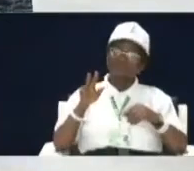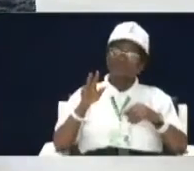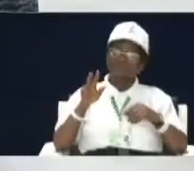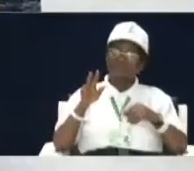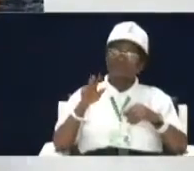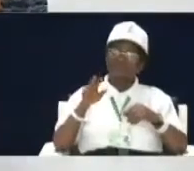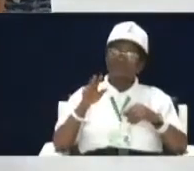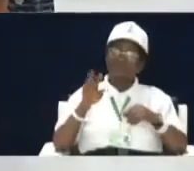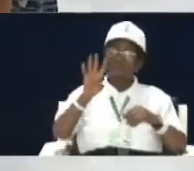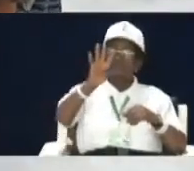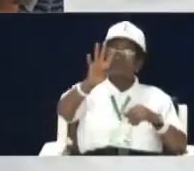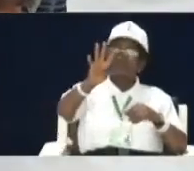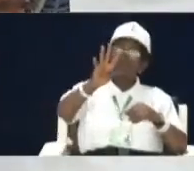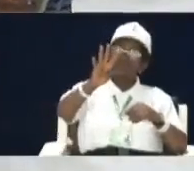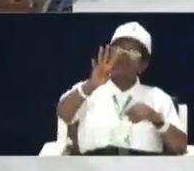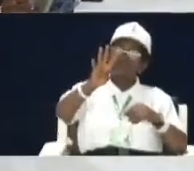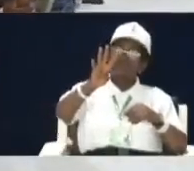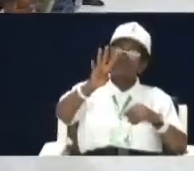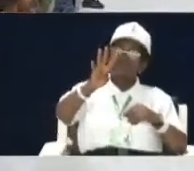4.